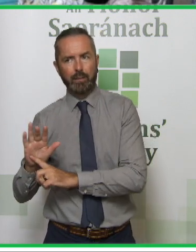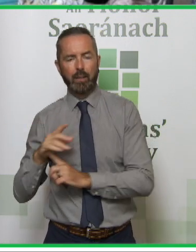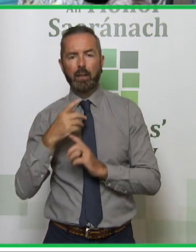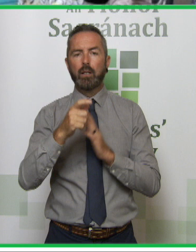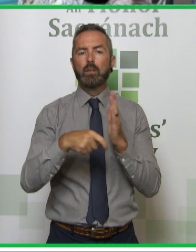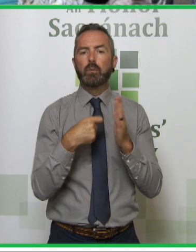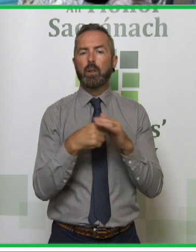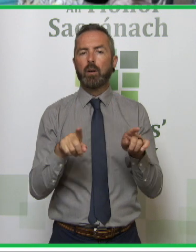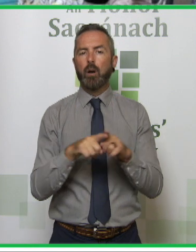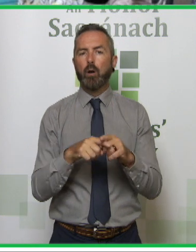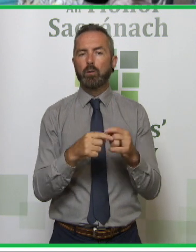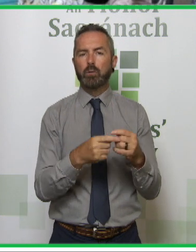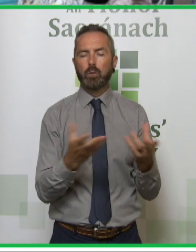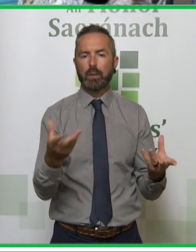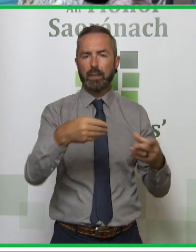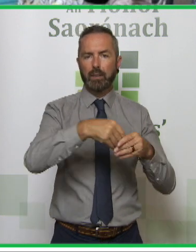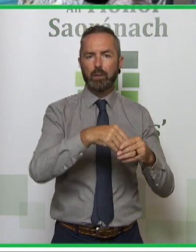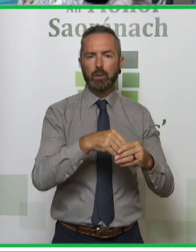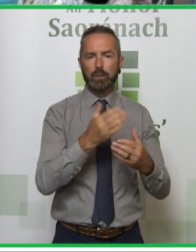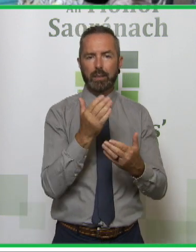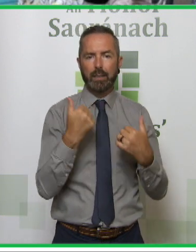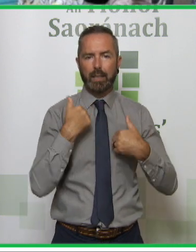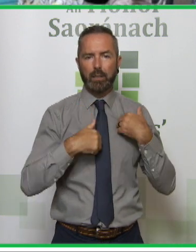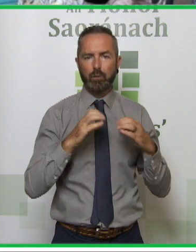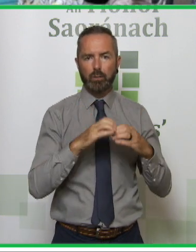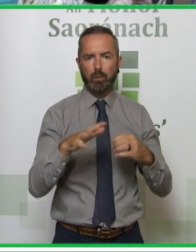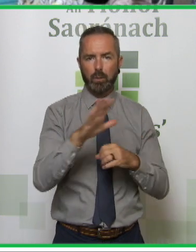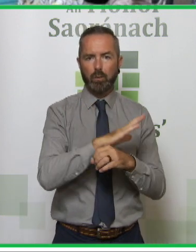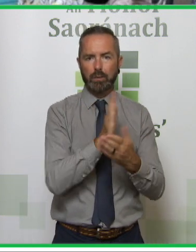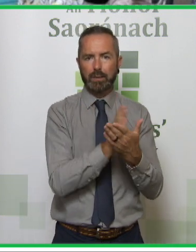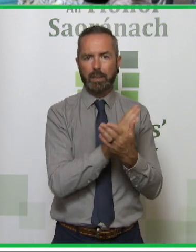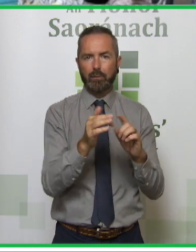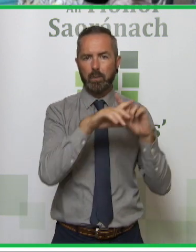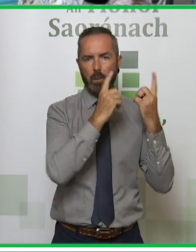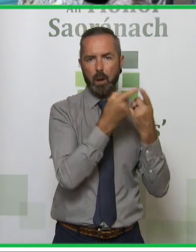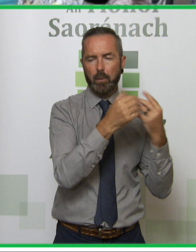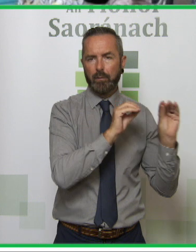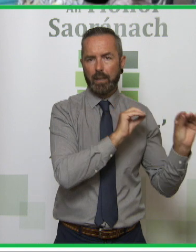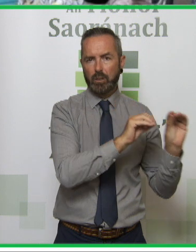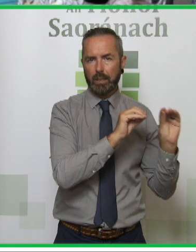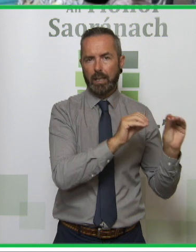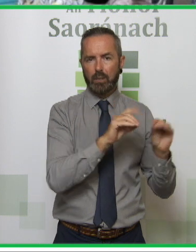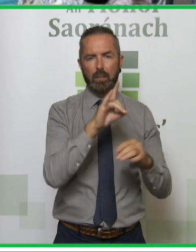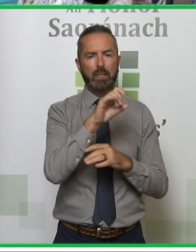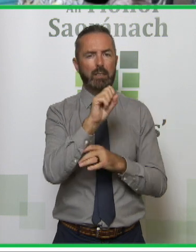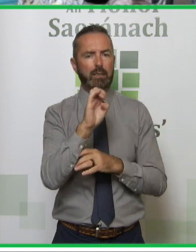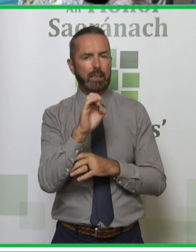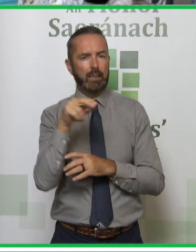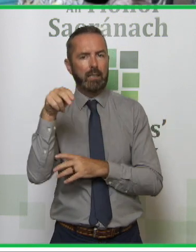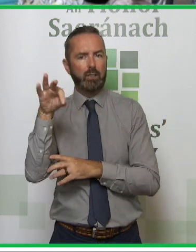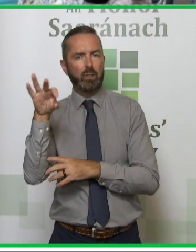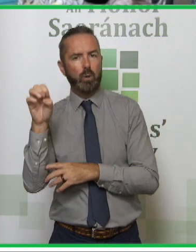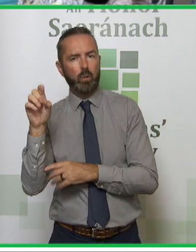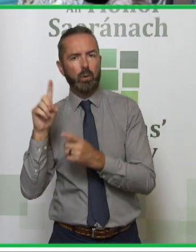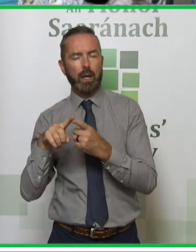bringing together stakeholders from across the sectors, from the Department of Education, who you'll hear from next, from the HSE, from NGOs, and